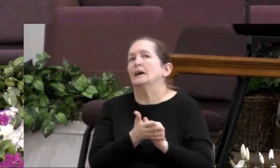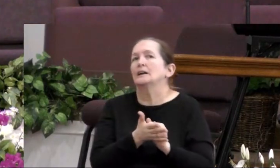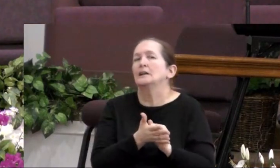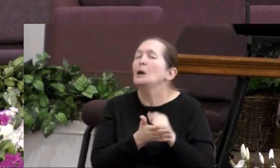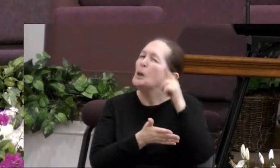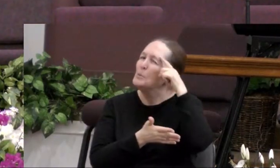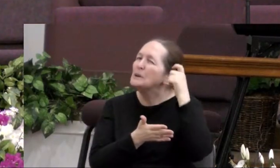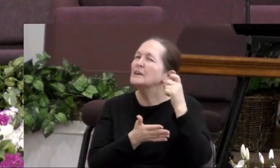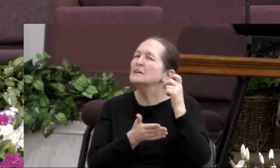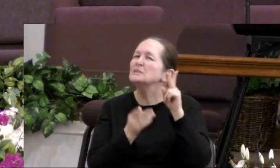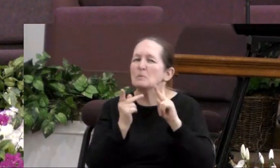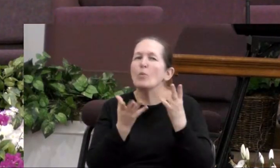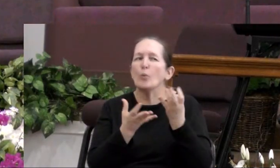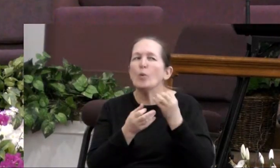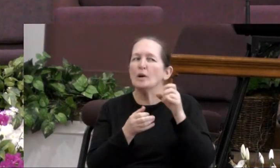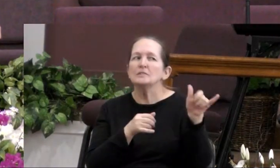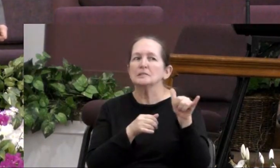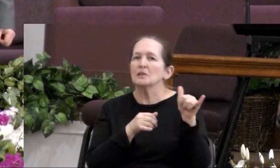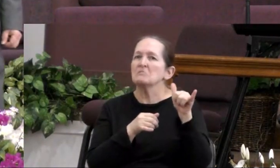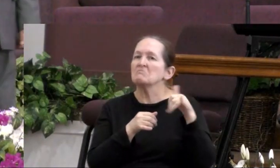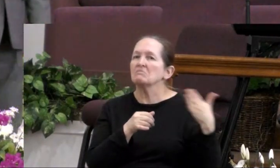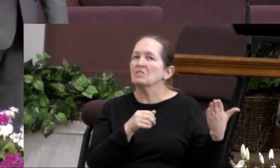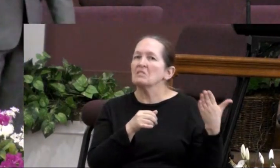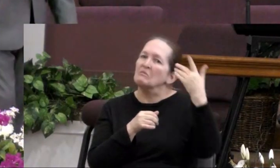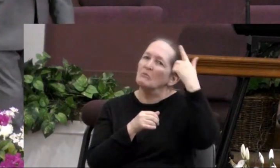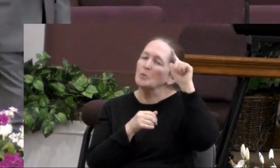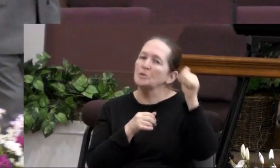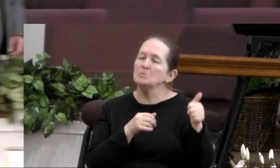because they want the same thing for themselves.